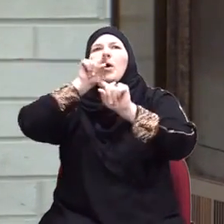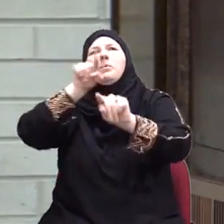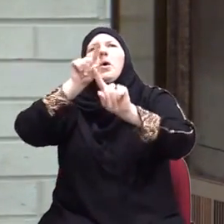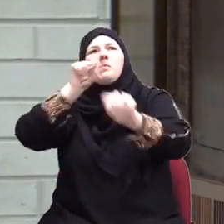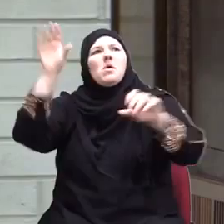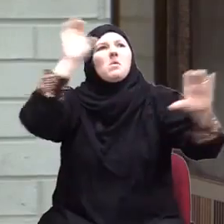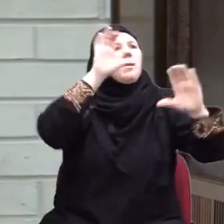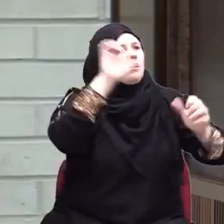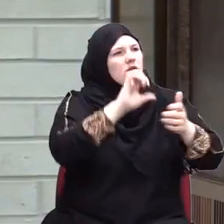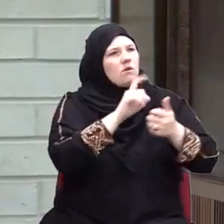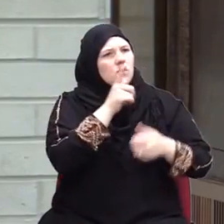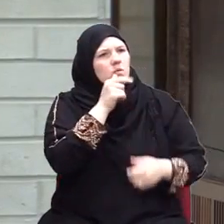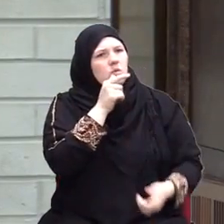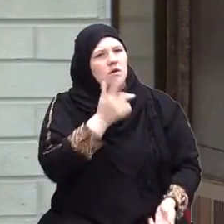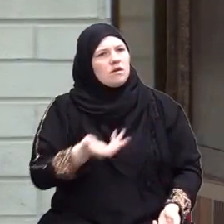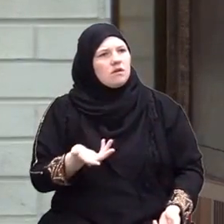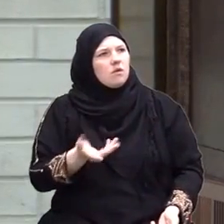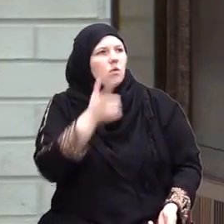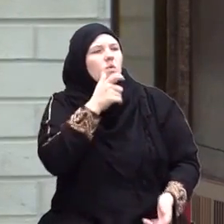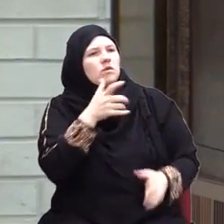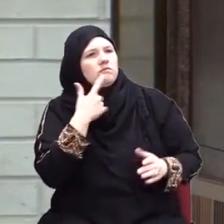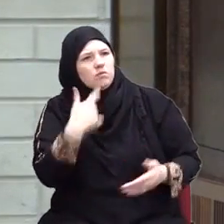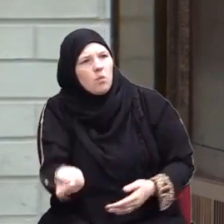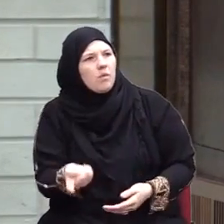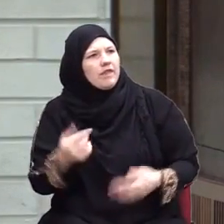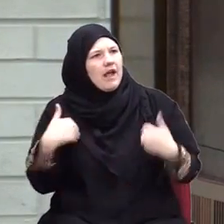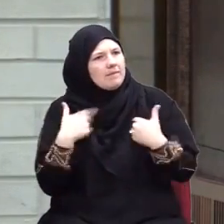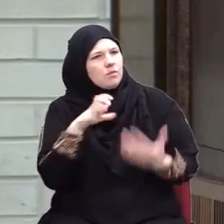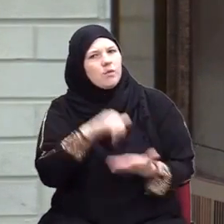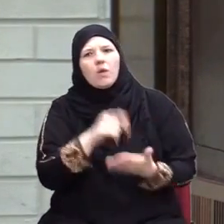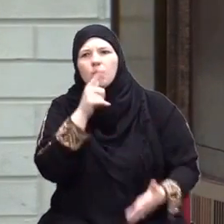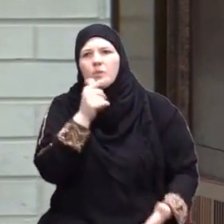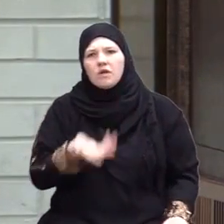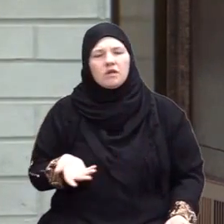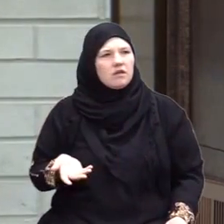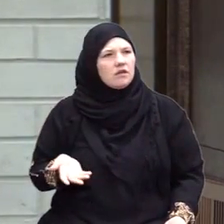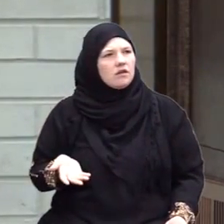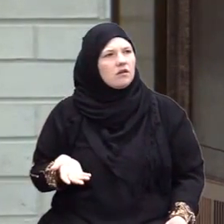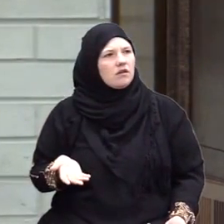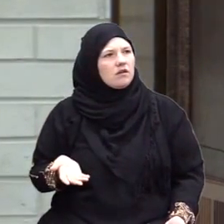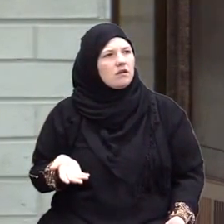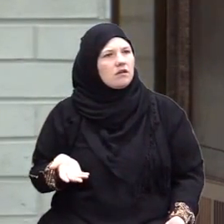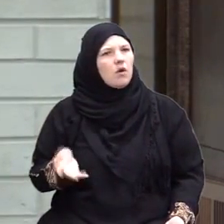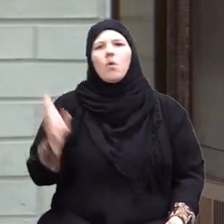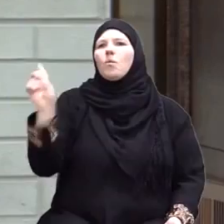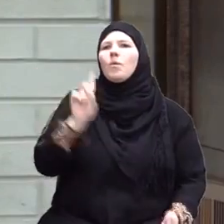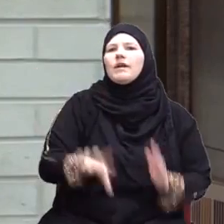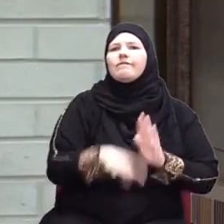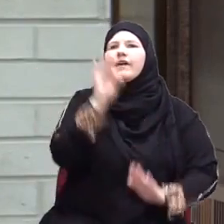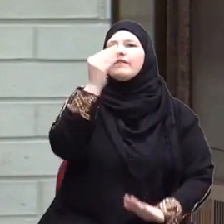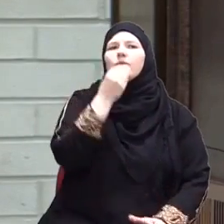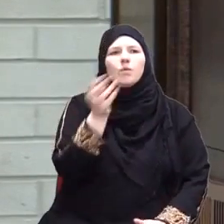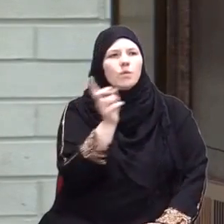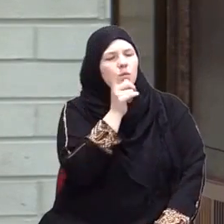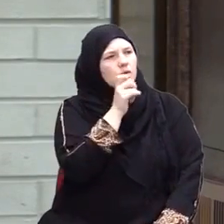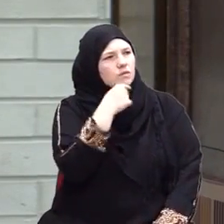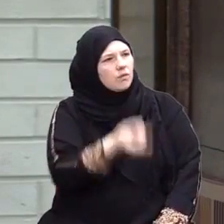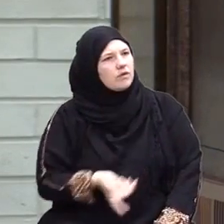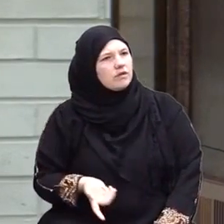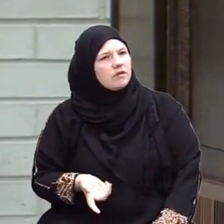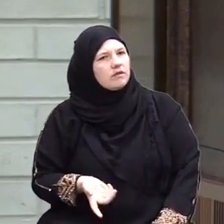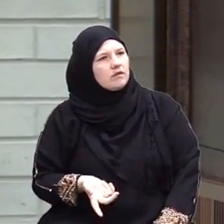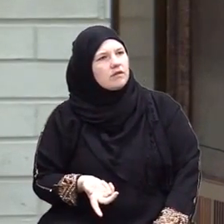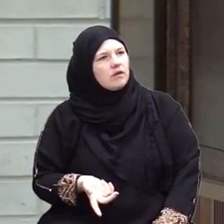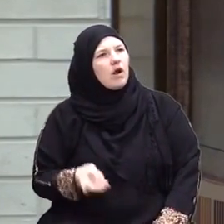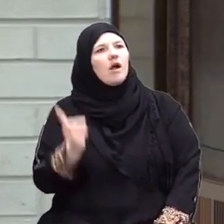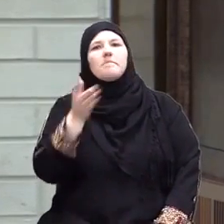Allah? You hear them, right? Who guided them to where to find their food? Where is the